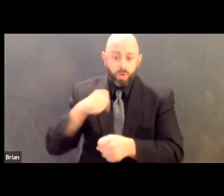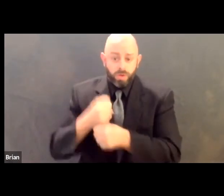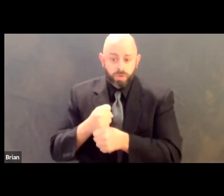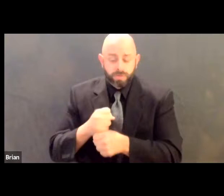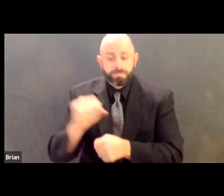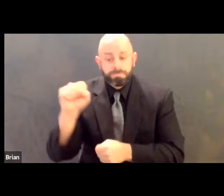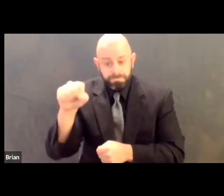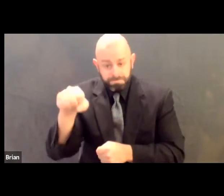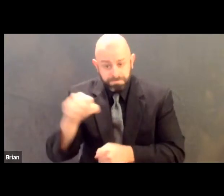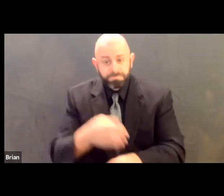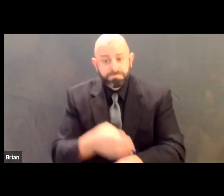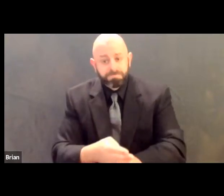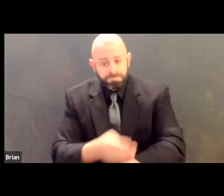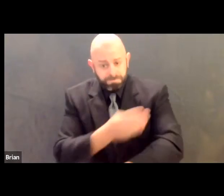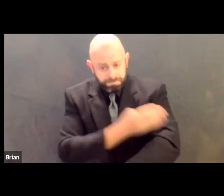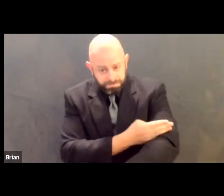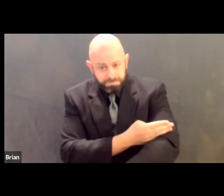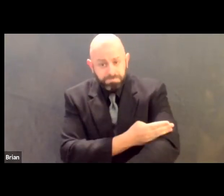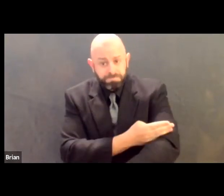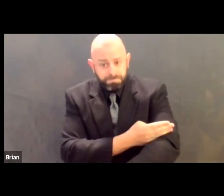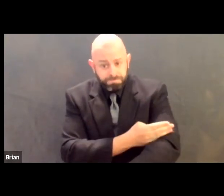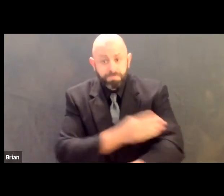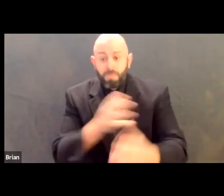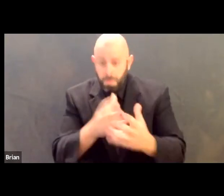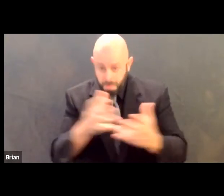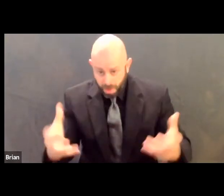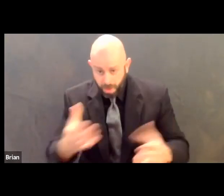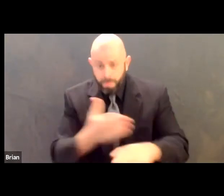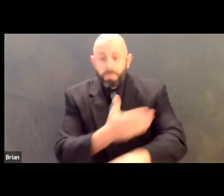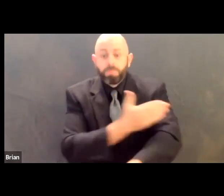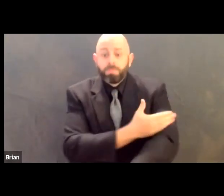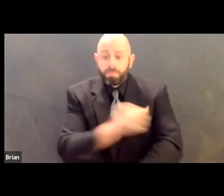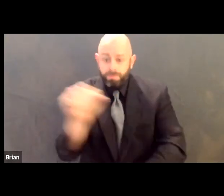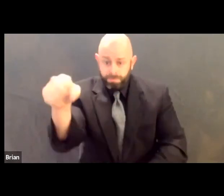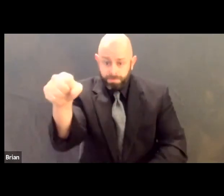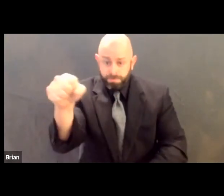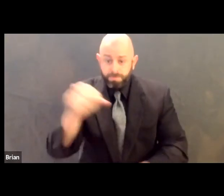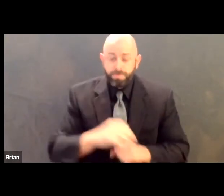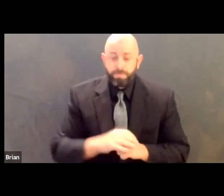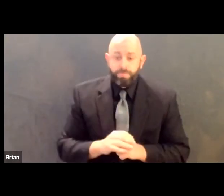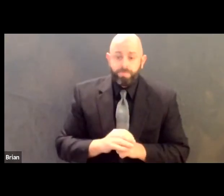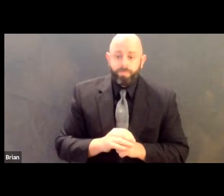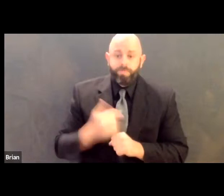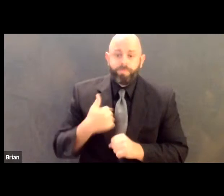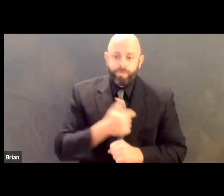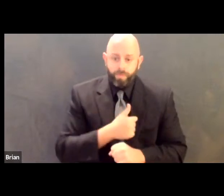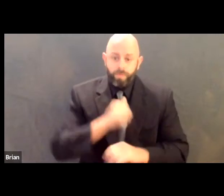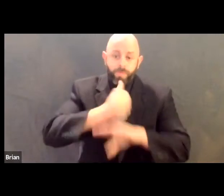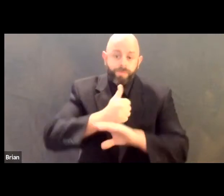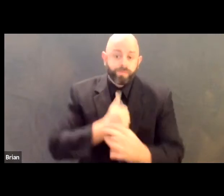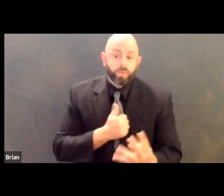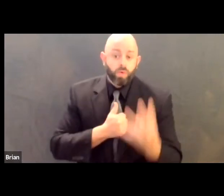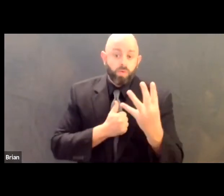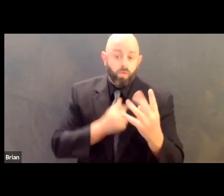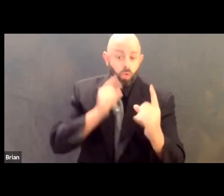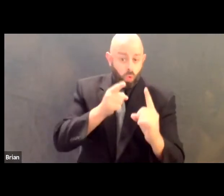progress. Quite a bit, as a matter of fact. There were four goals. There are four goals in the